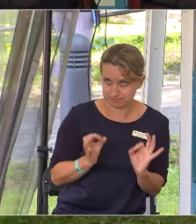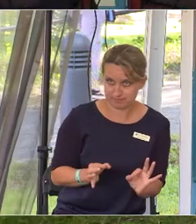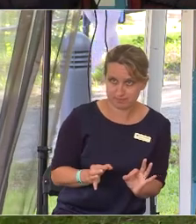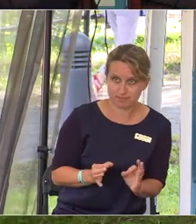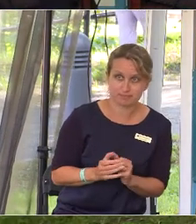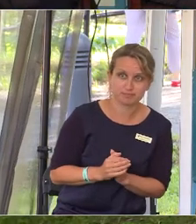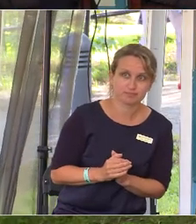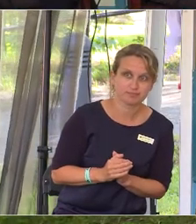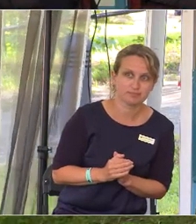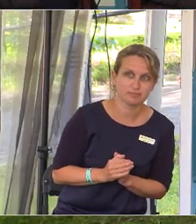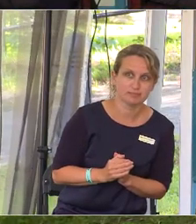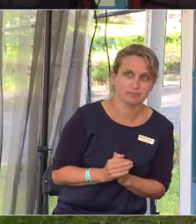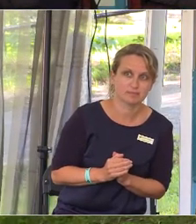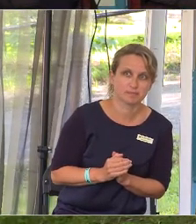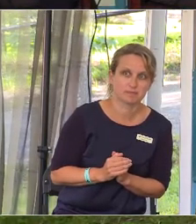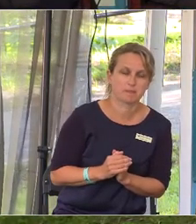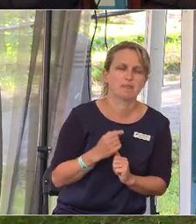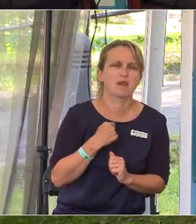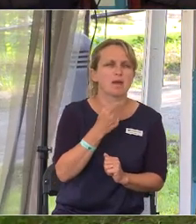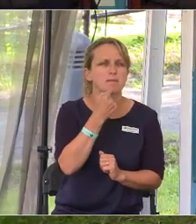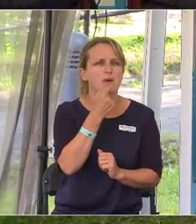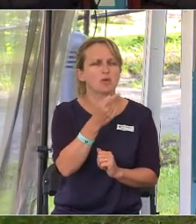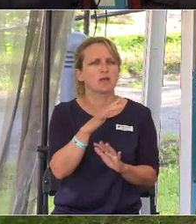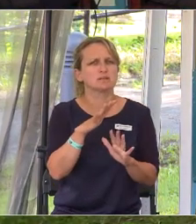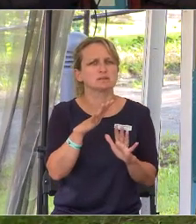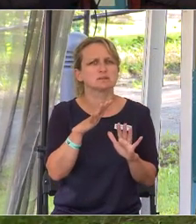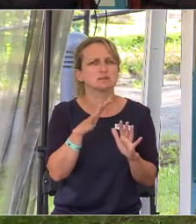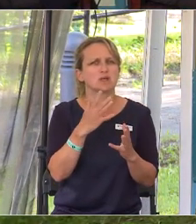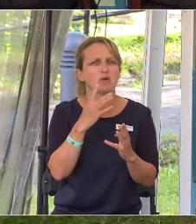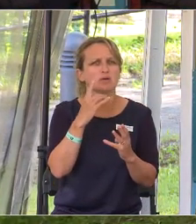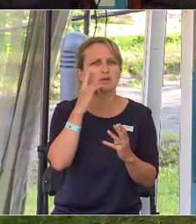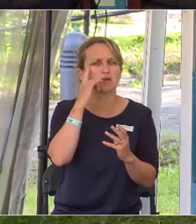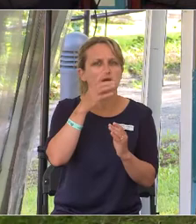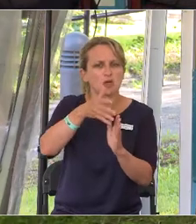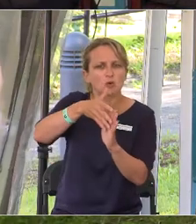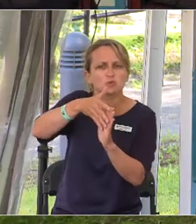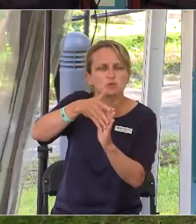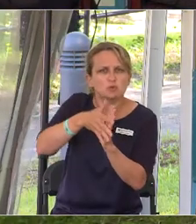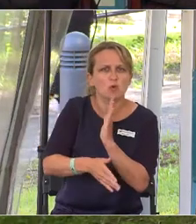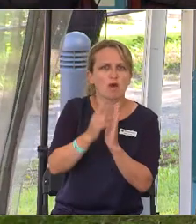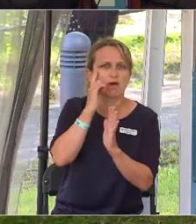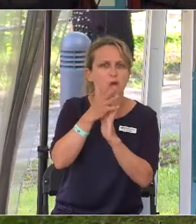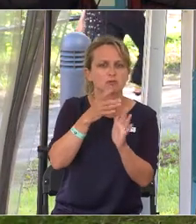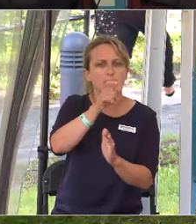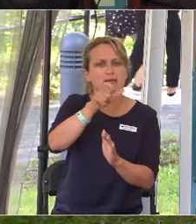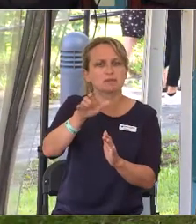all I'd say is about people understanding the fact that people's actions and people's thoughts.